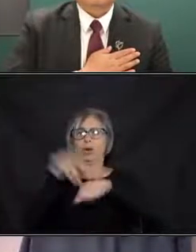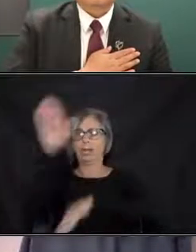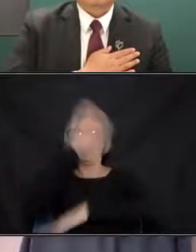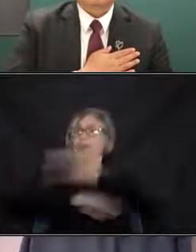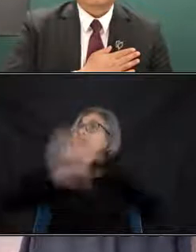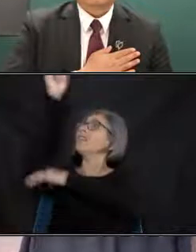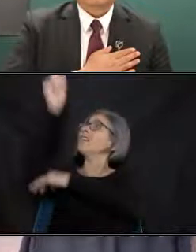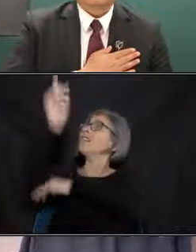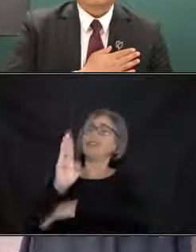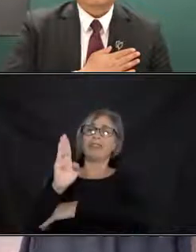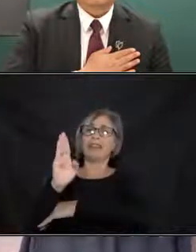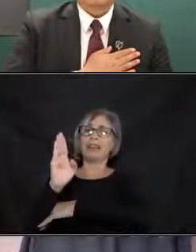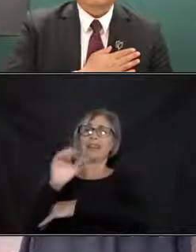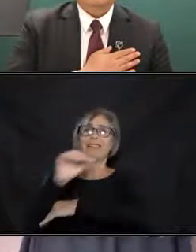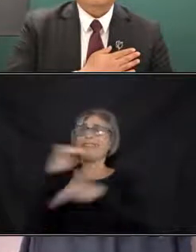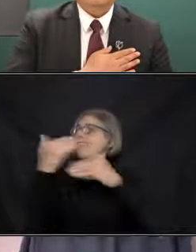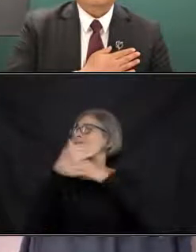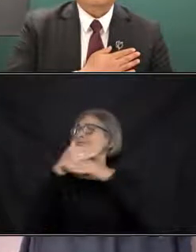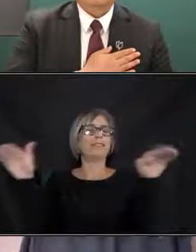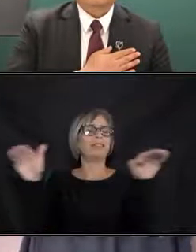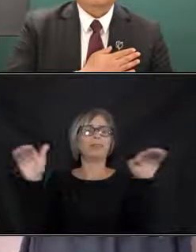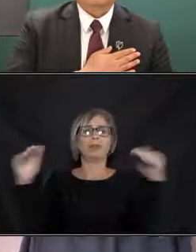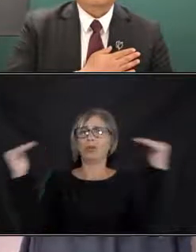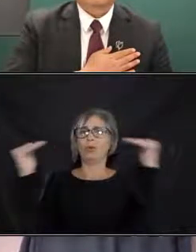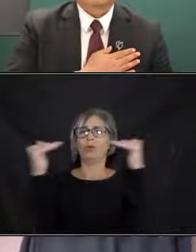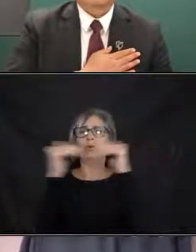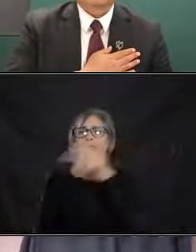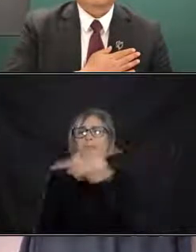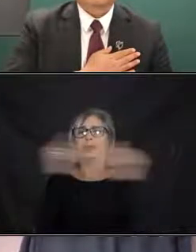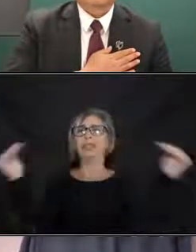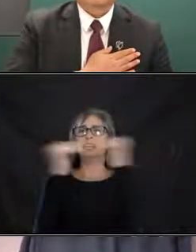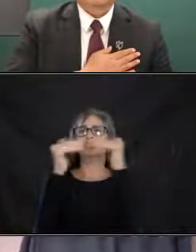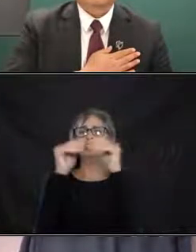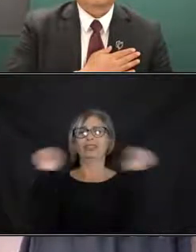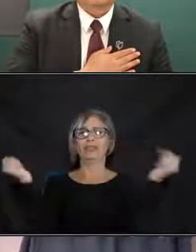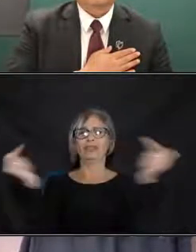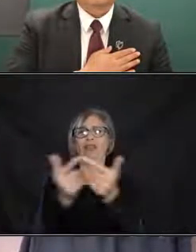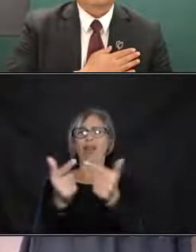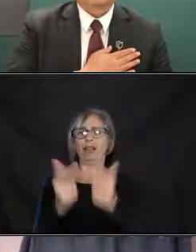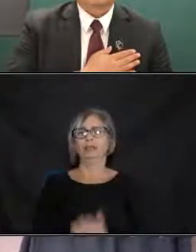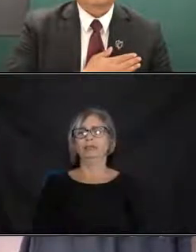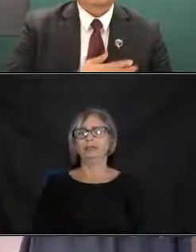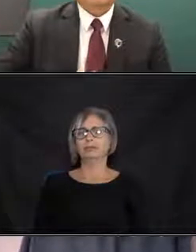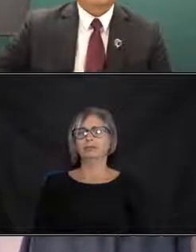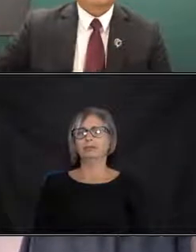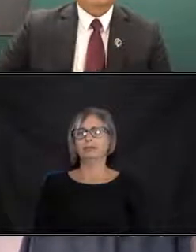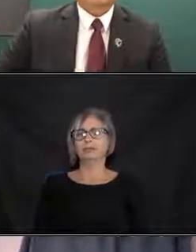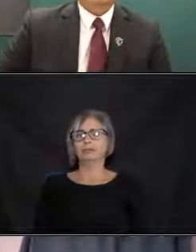one nation, under God, indivisible, with liberty and justice for all.